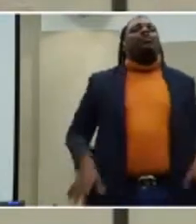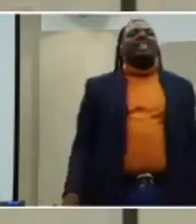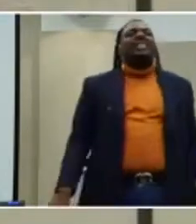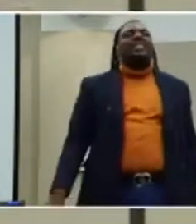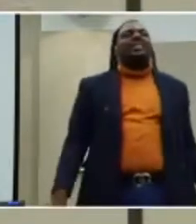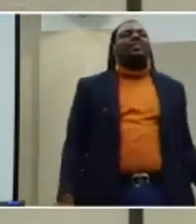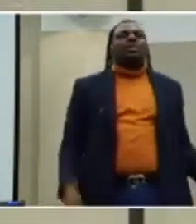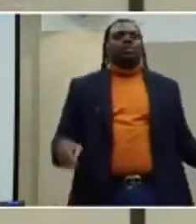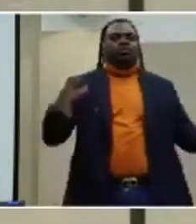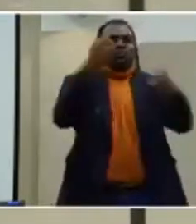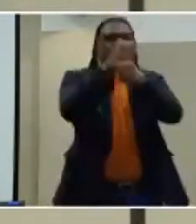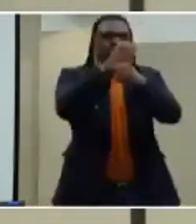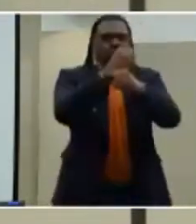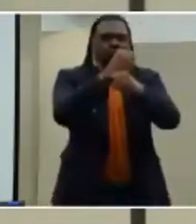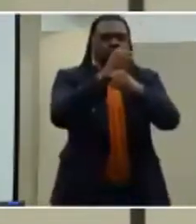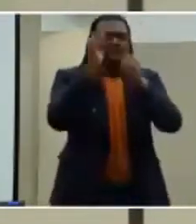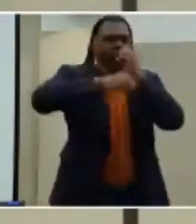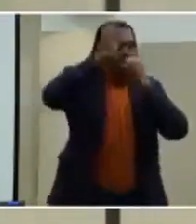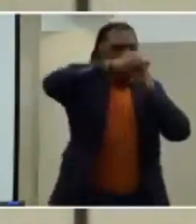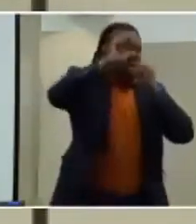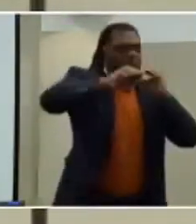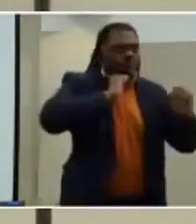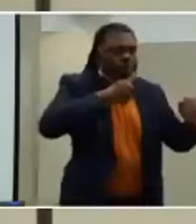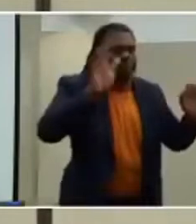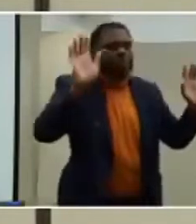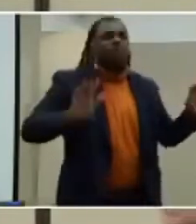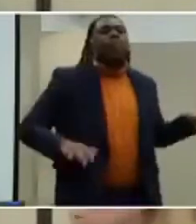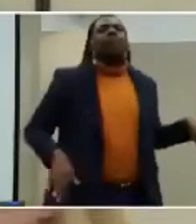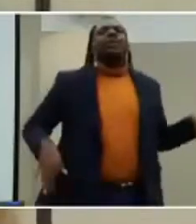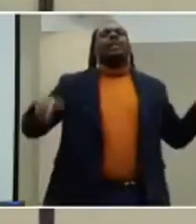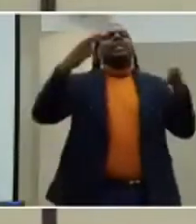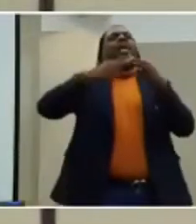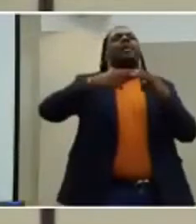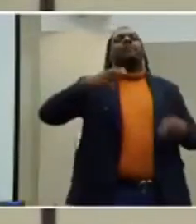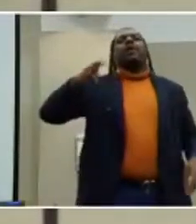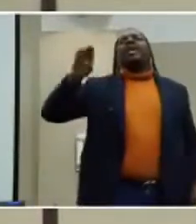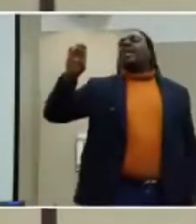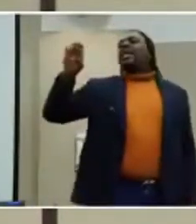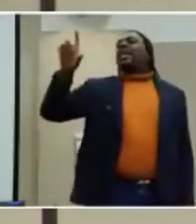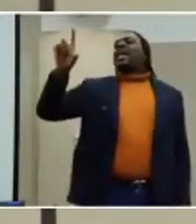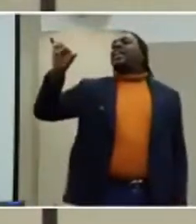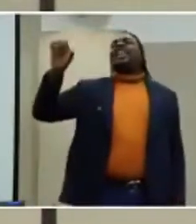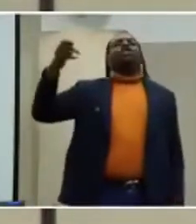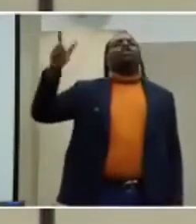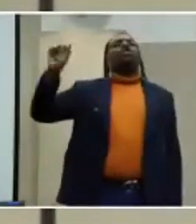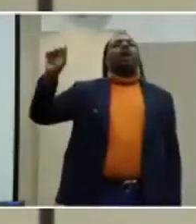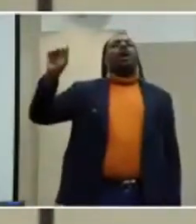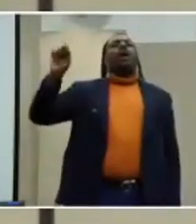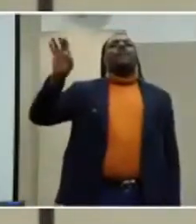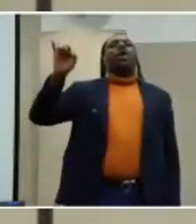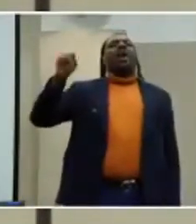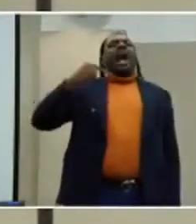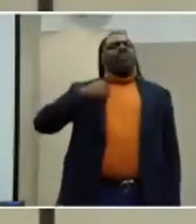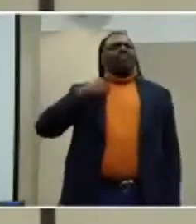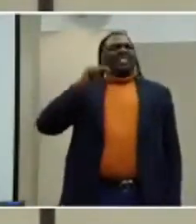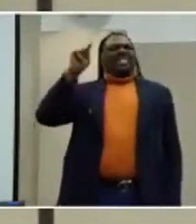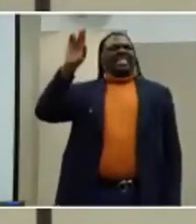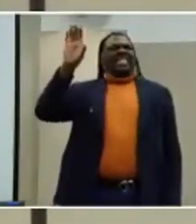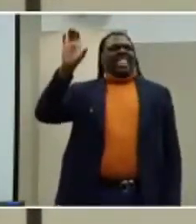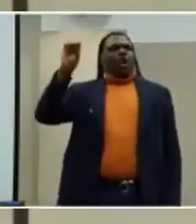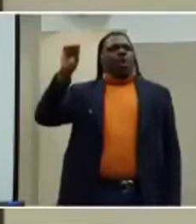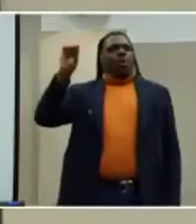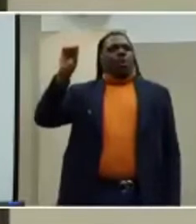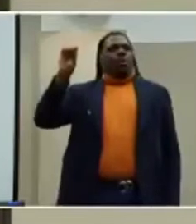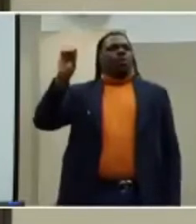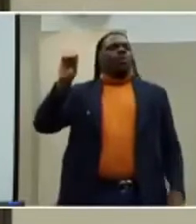try to be very quick. Take your time. My name is Elisha Everett Burns. I'm the CEO and founder of Friendly Like